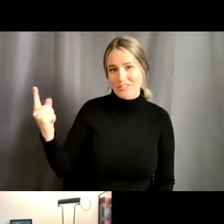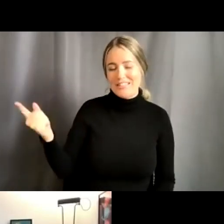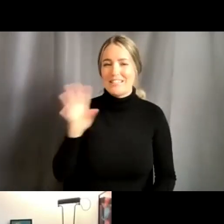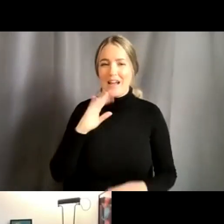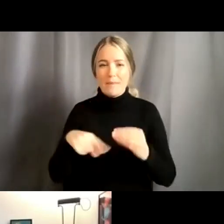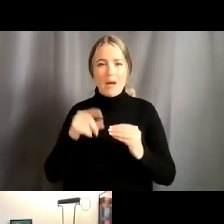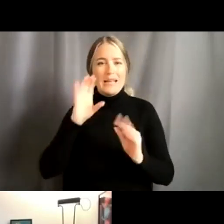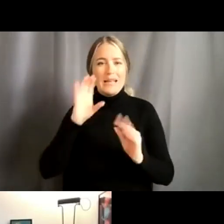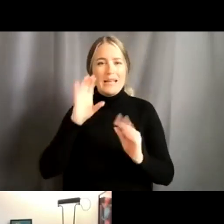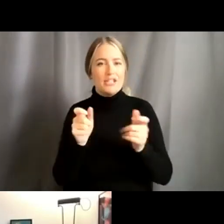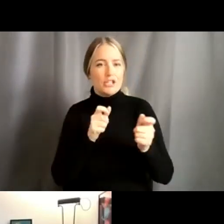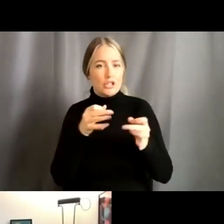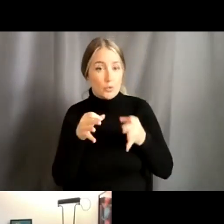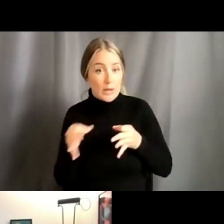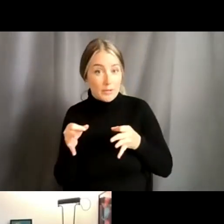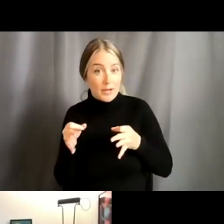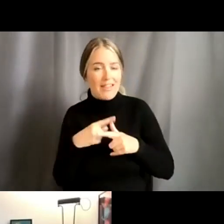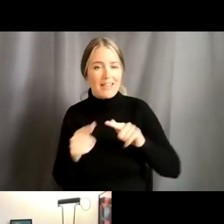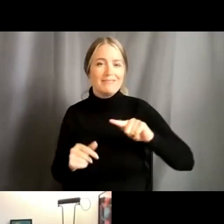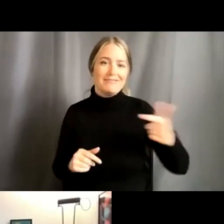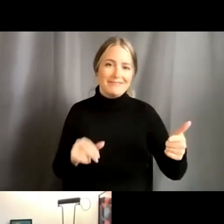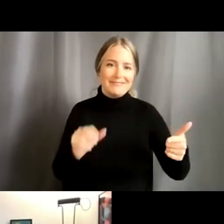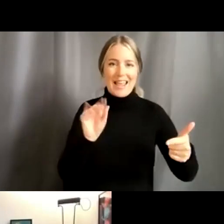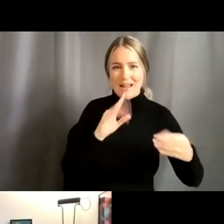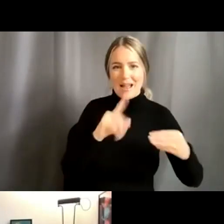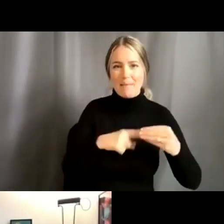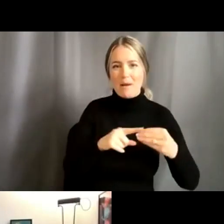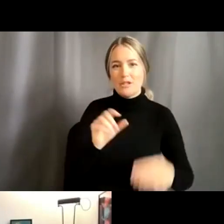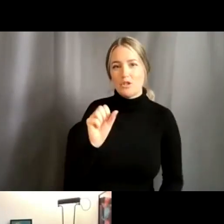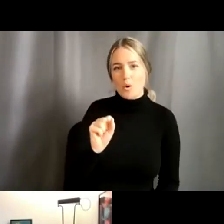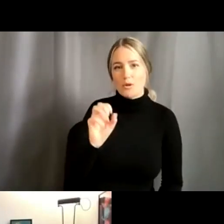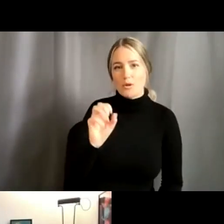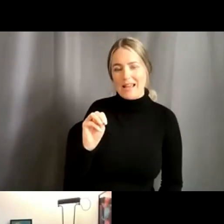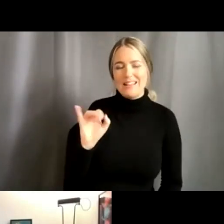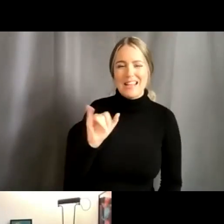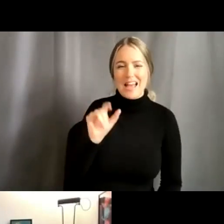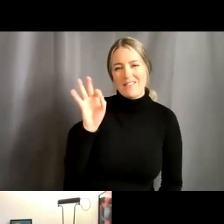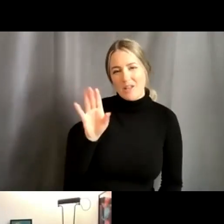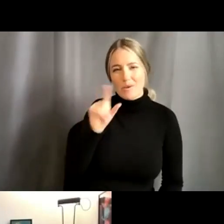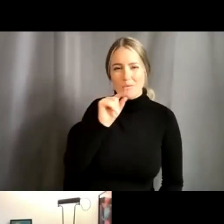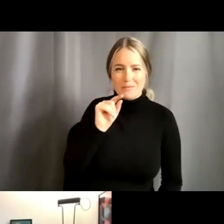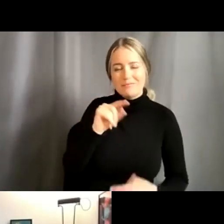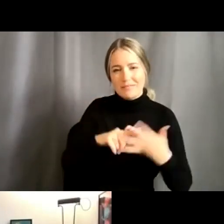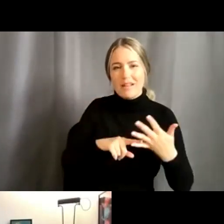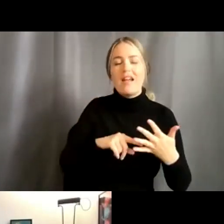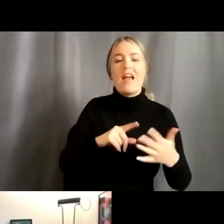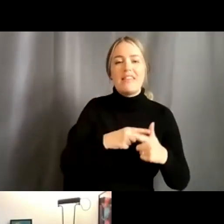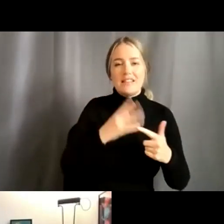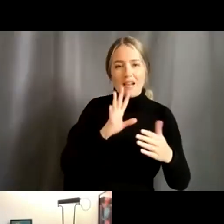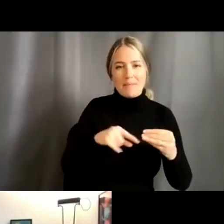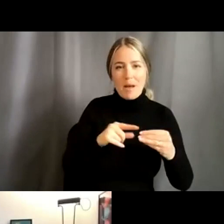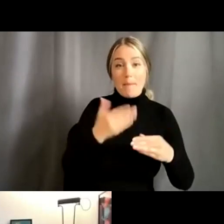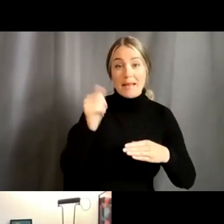description, followed by Amy, talking a bit about social media and incorporating best practices. Then we'll conclude with a group